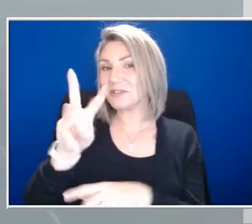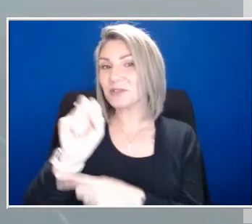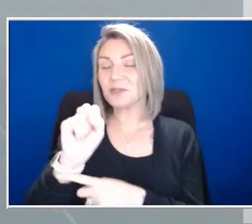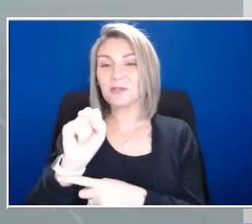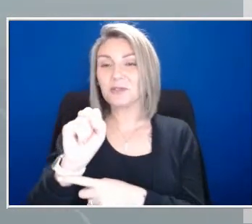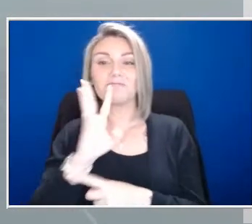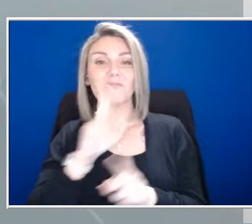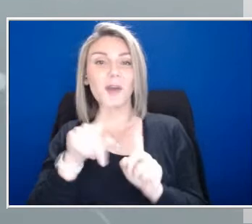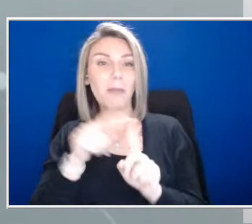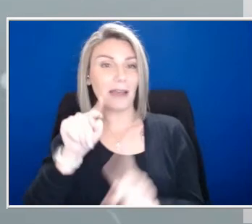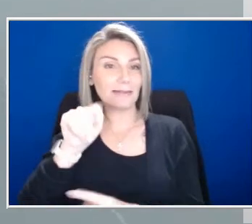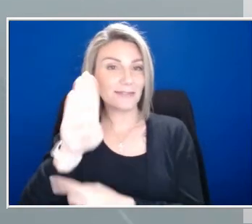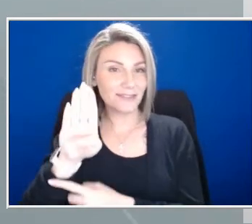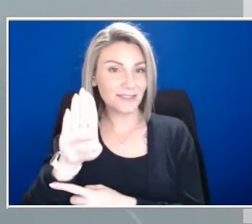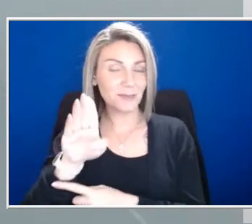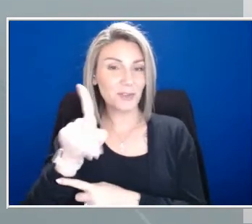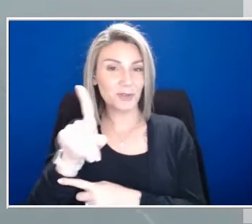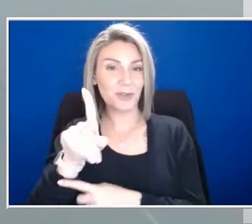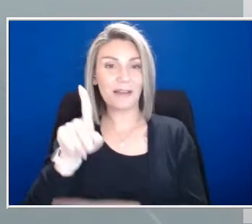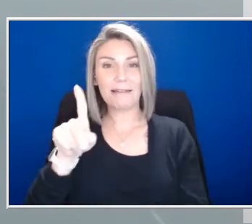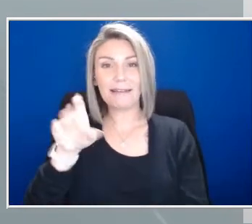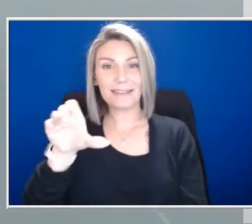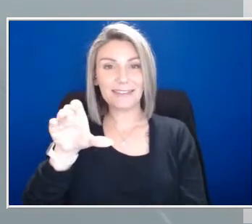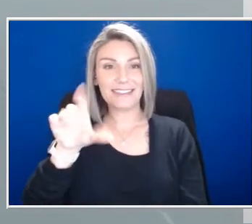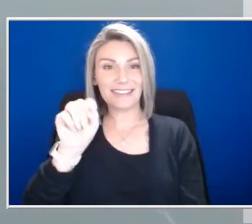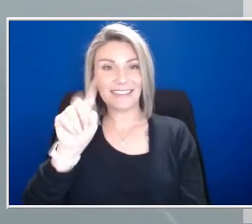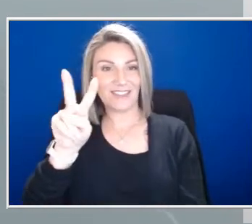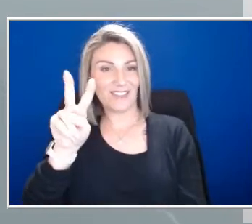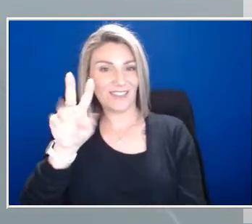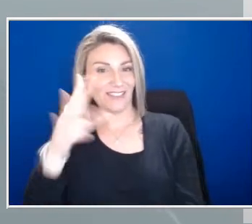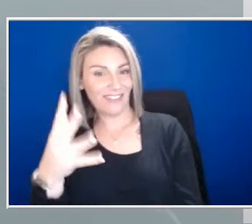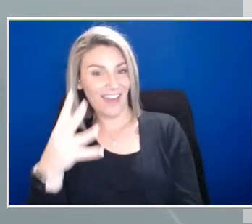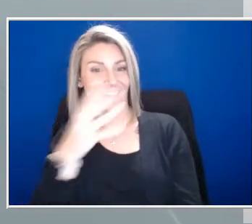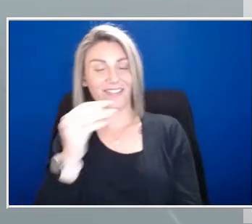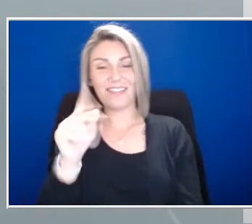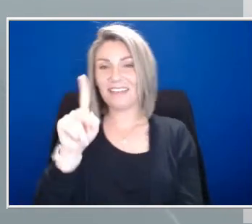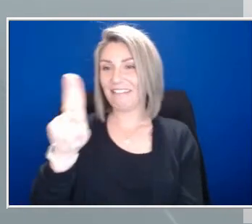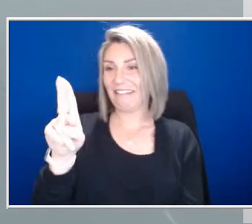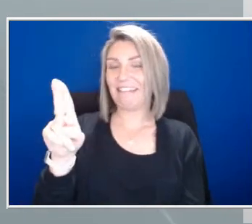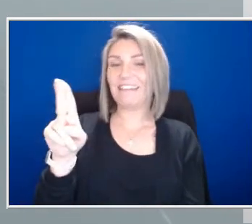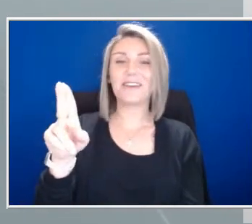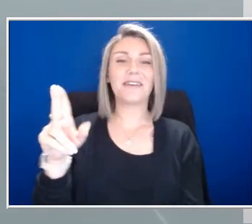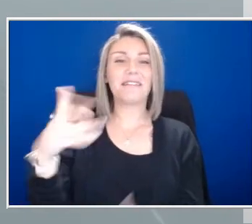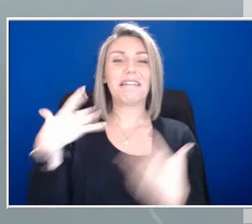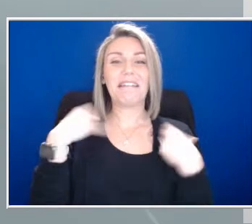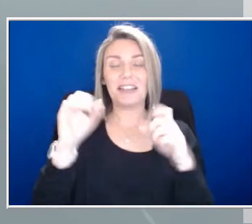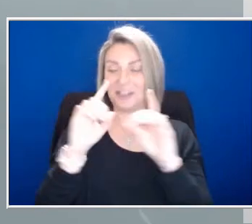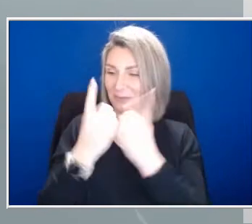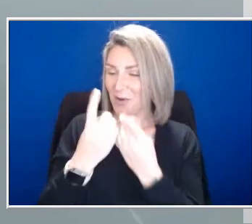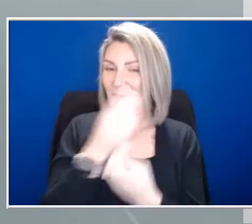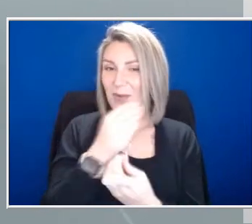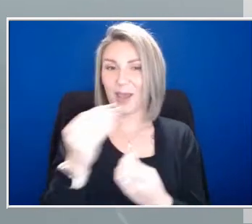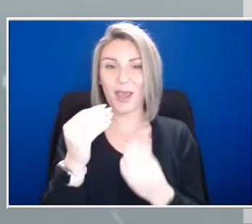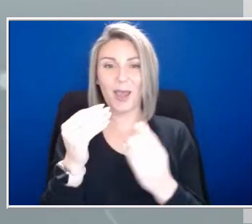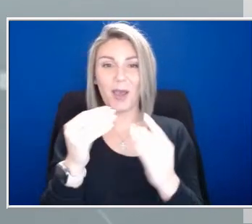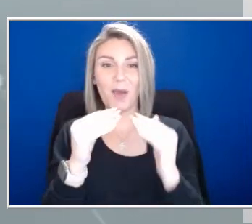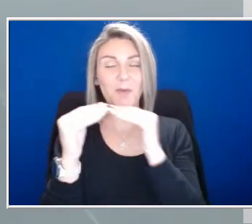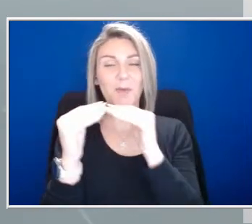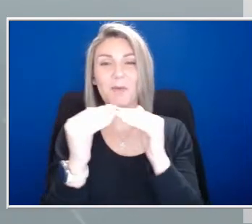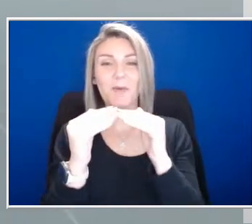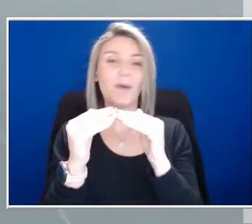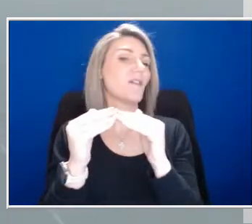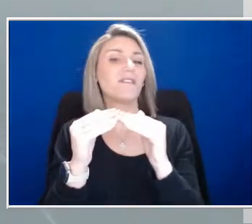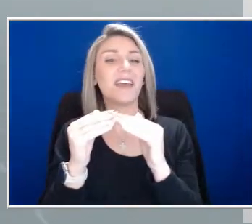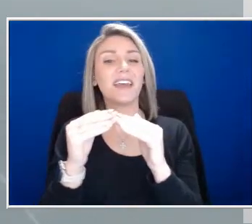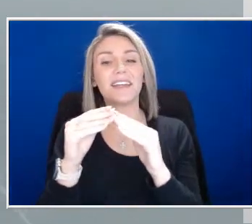tuberculosis. You were on KCTV5 because the Kansas Health Department of Health and the Unified Government of KCK and Wyandotte